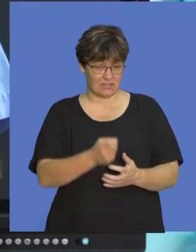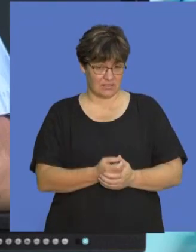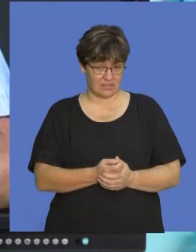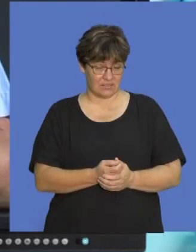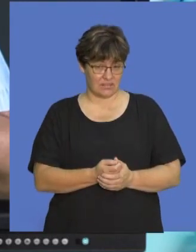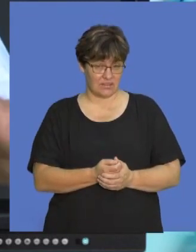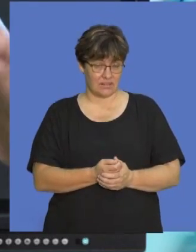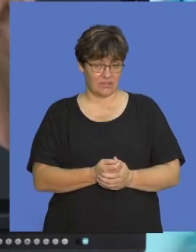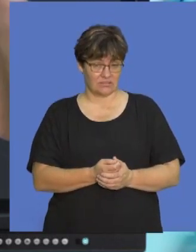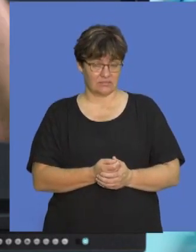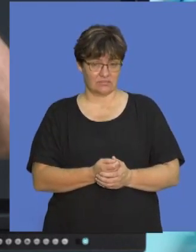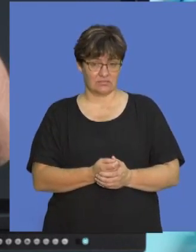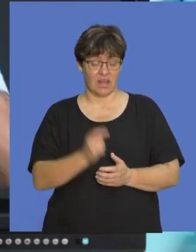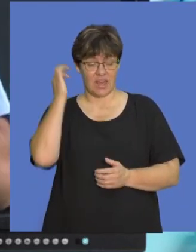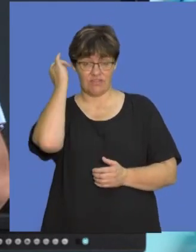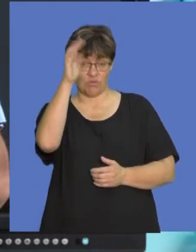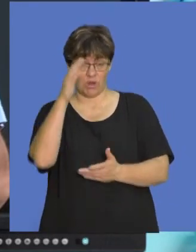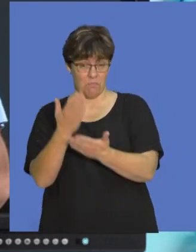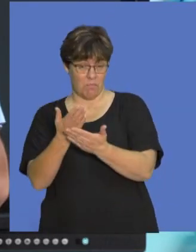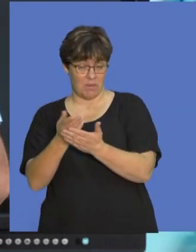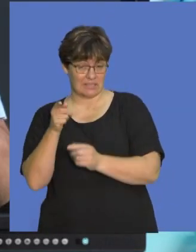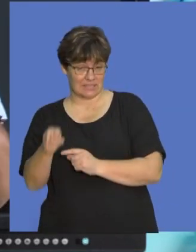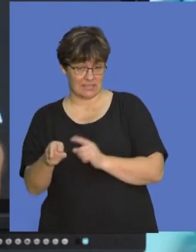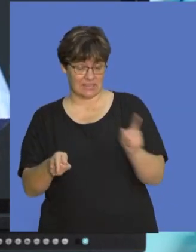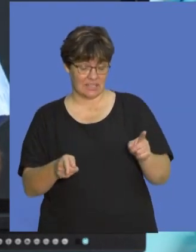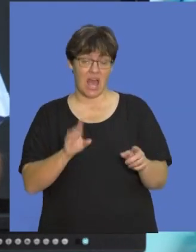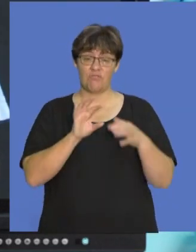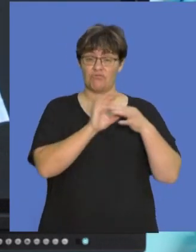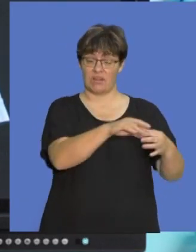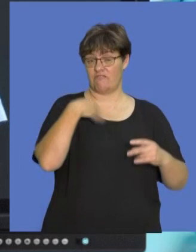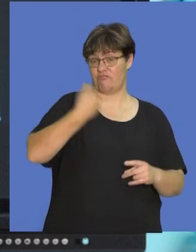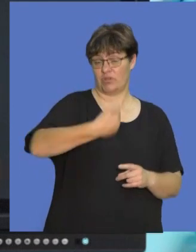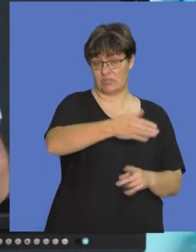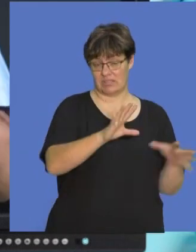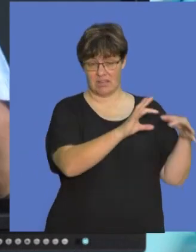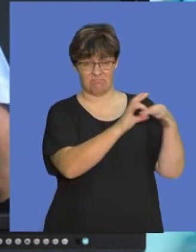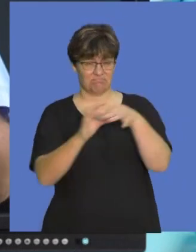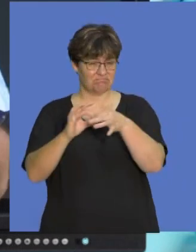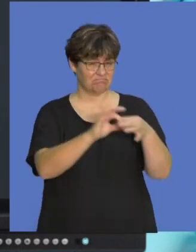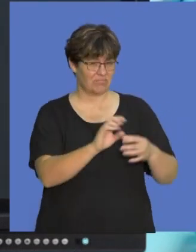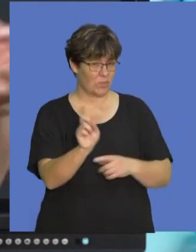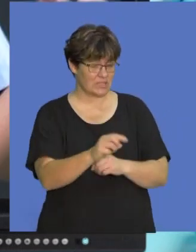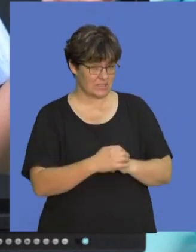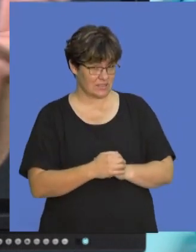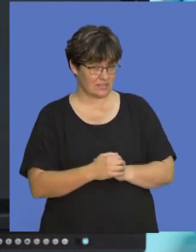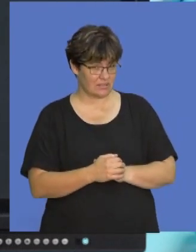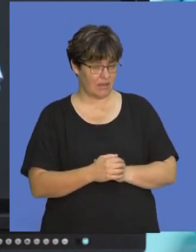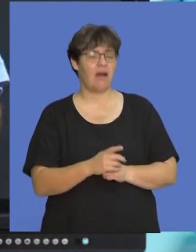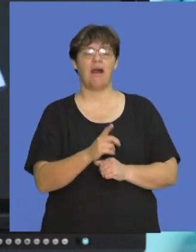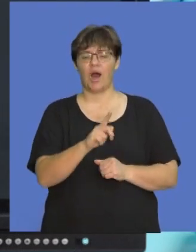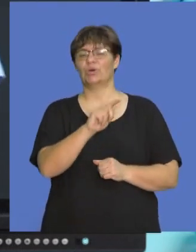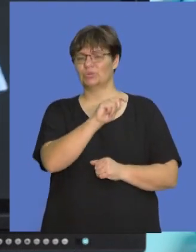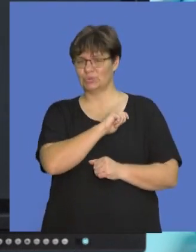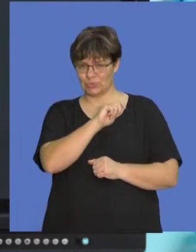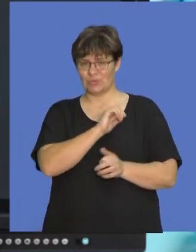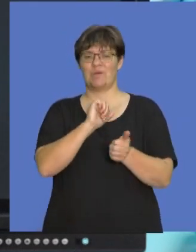relationship between theoretical probability and relative frequency. And I hope that you can see that we can